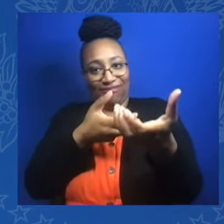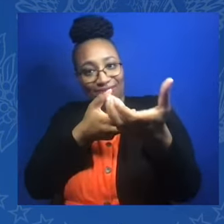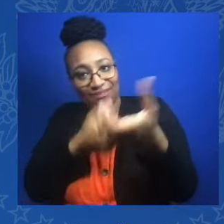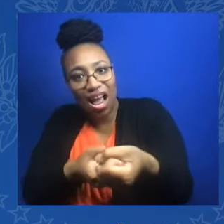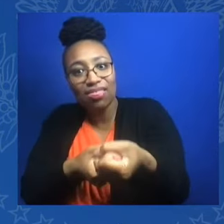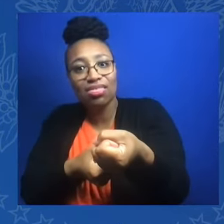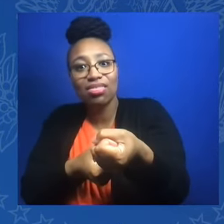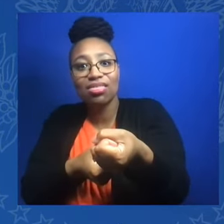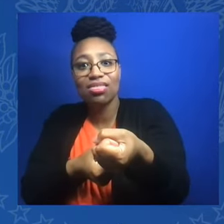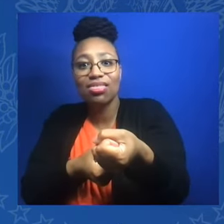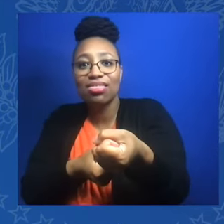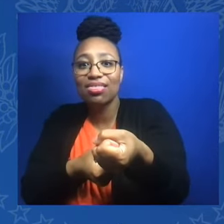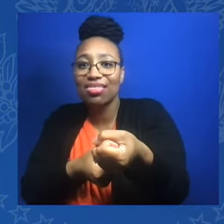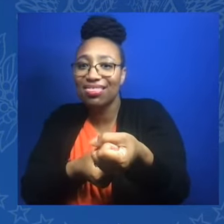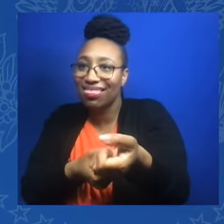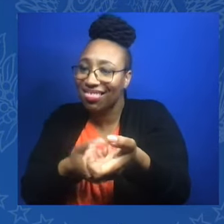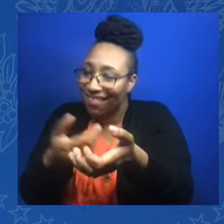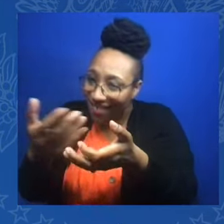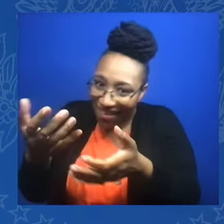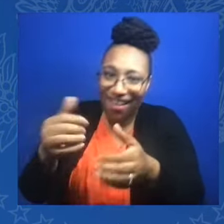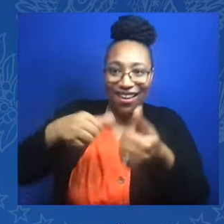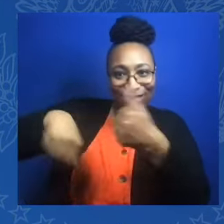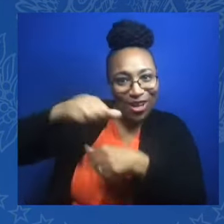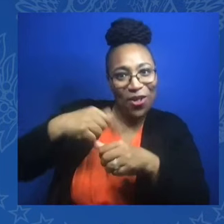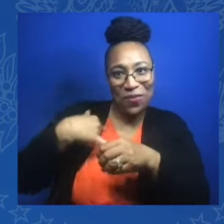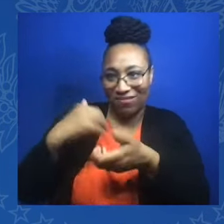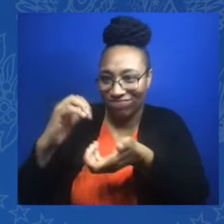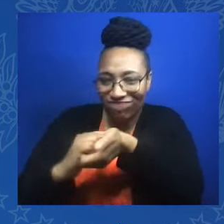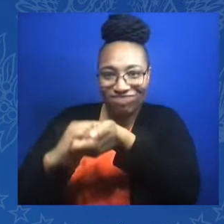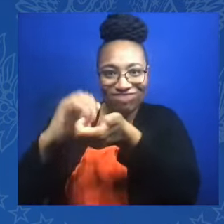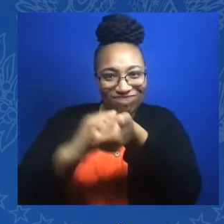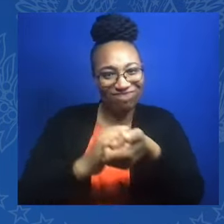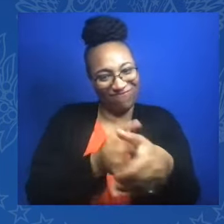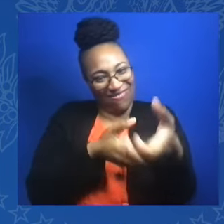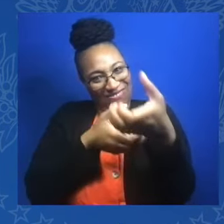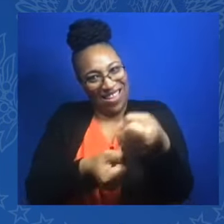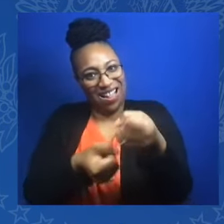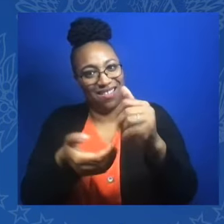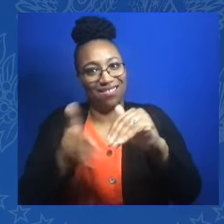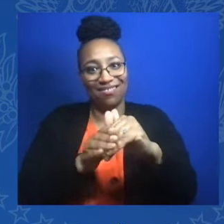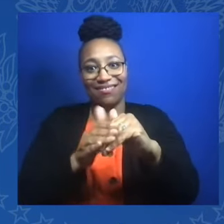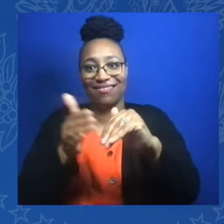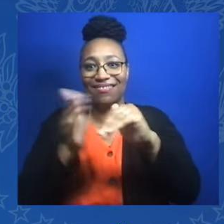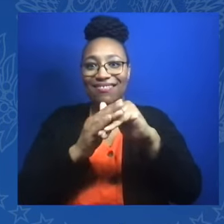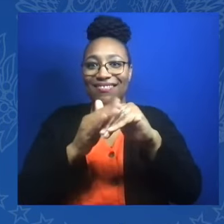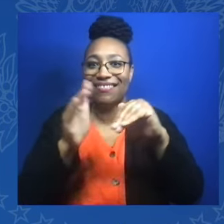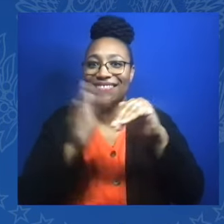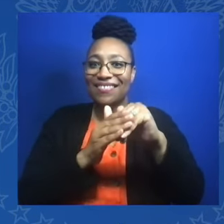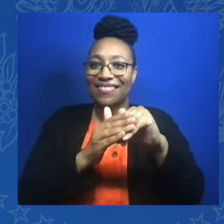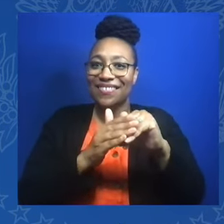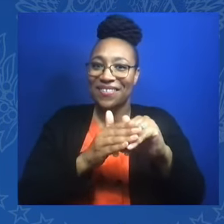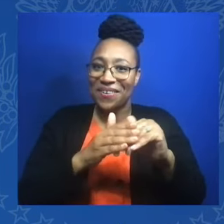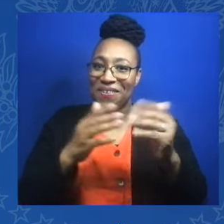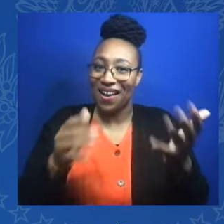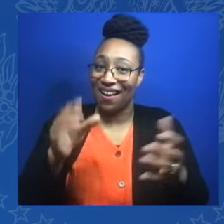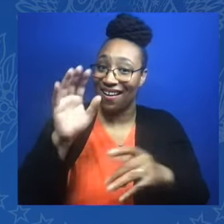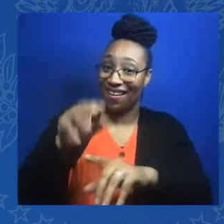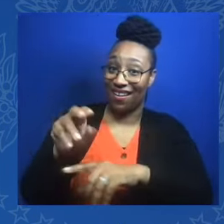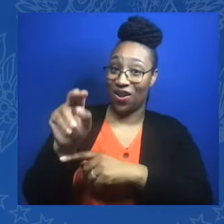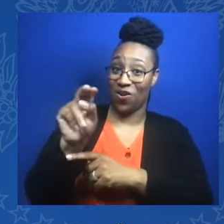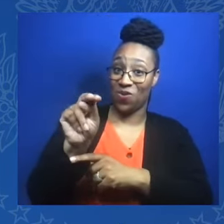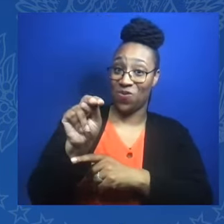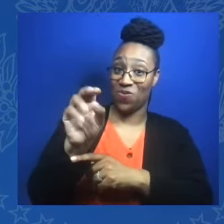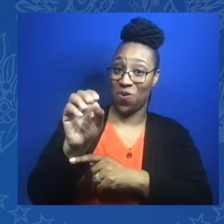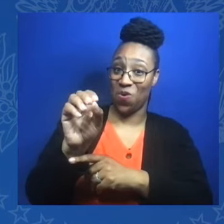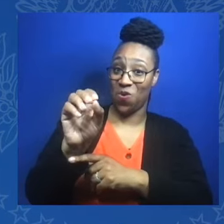capabilities. Soon, NORAD will have a new next-generation over-the-horizon radars to enhance our early warning